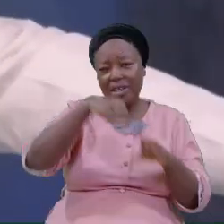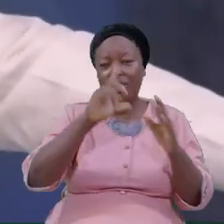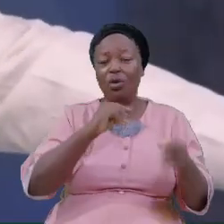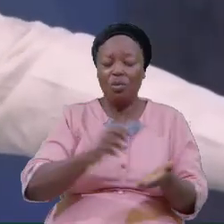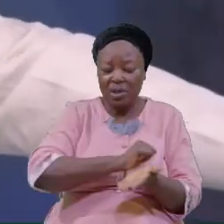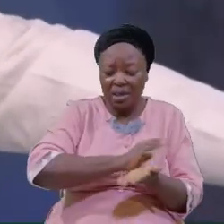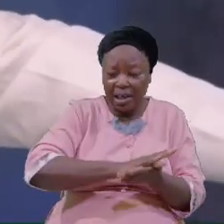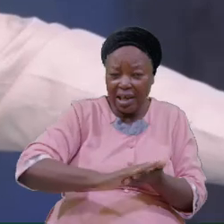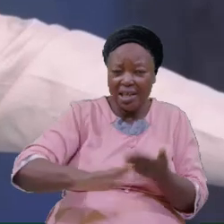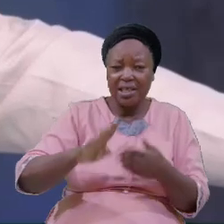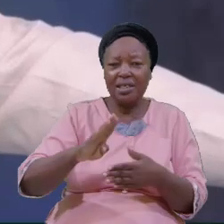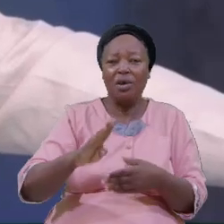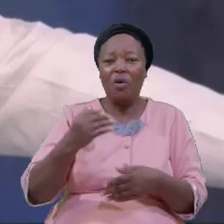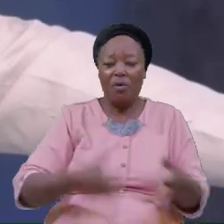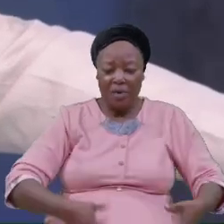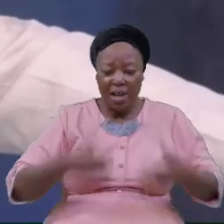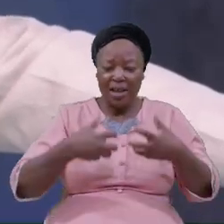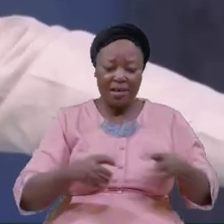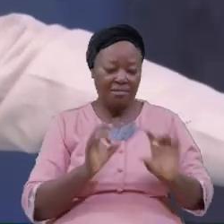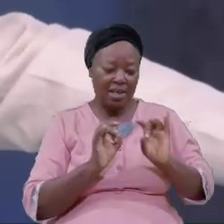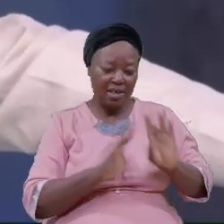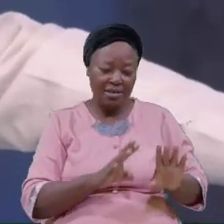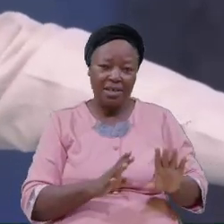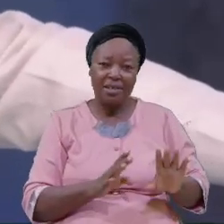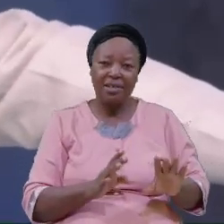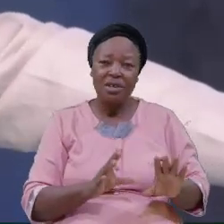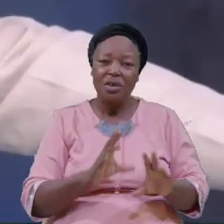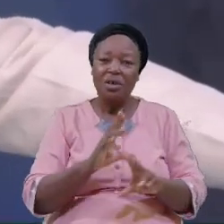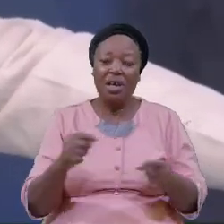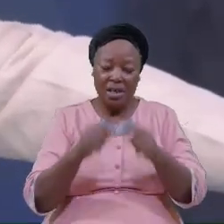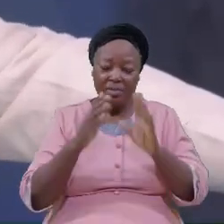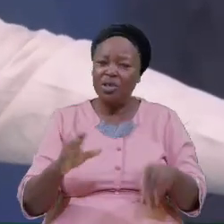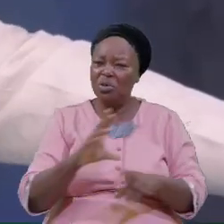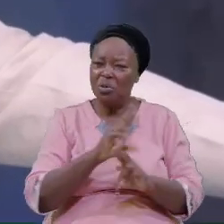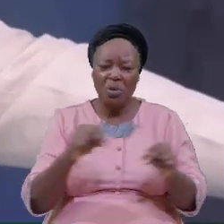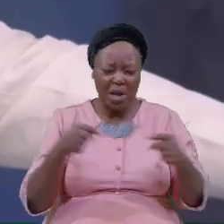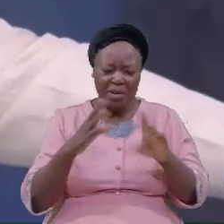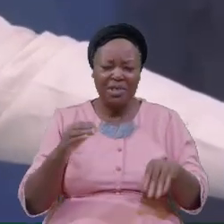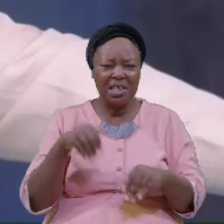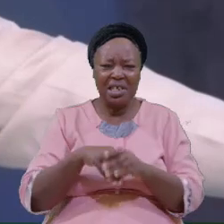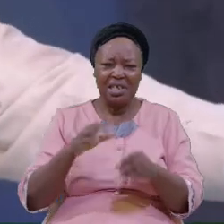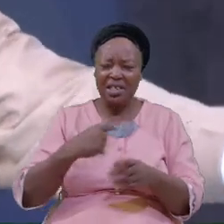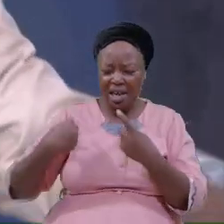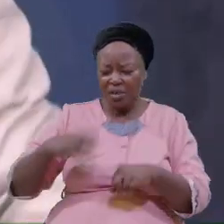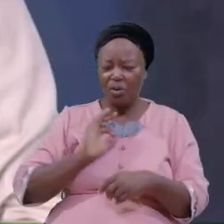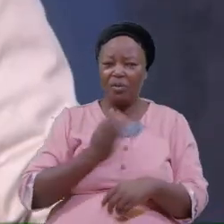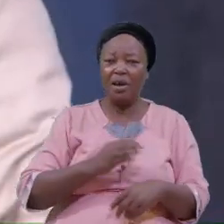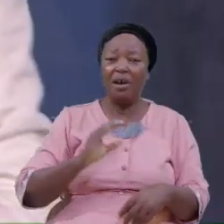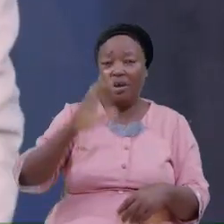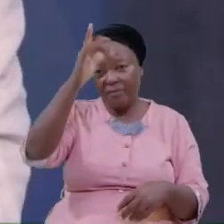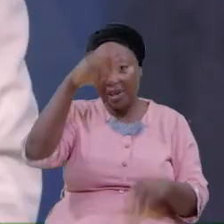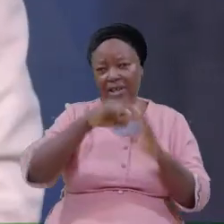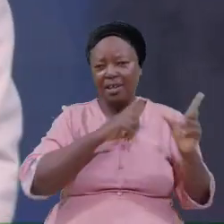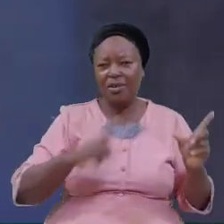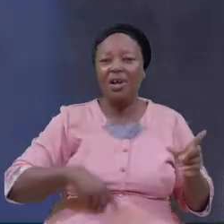animosity, hatred, enmity. Everything went out of my heart. And then